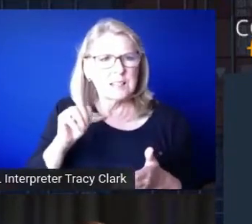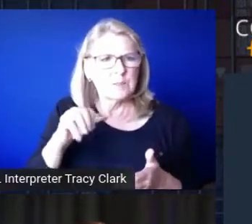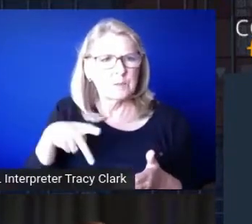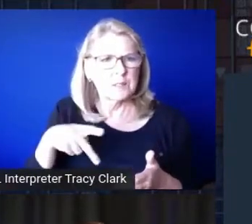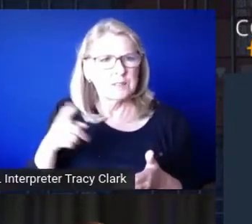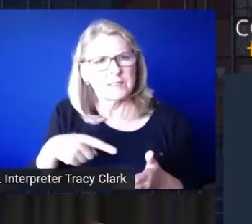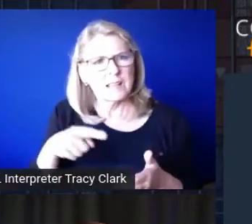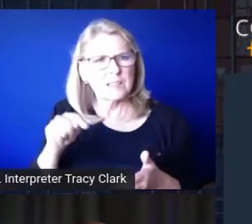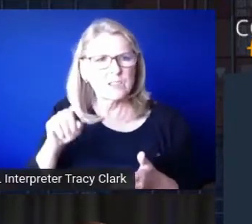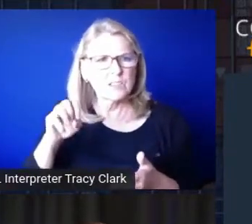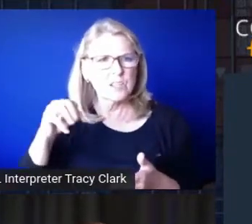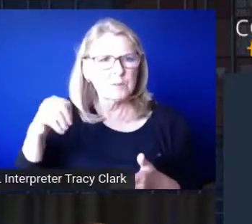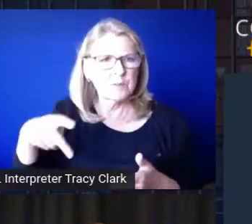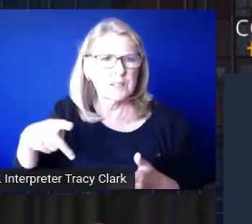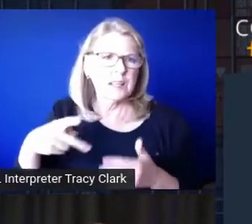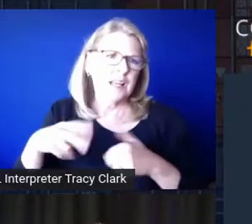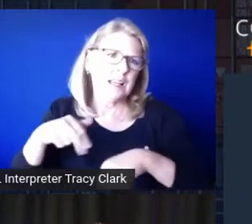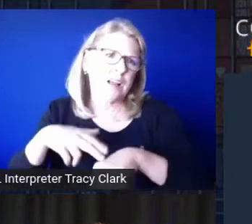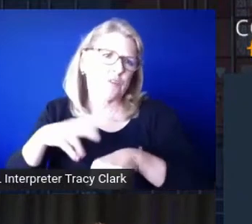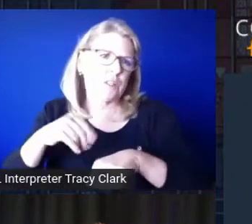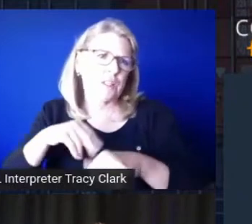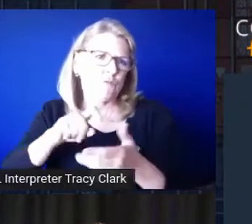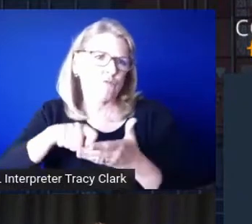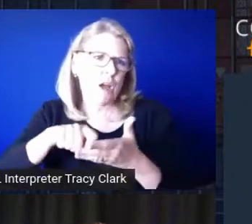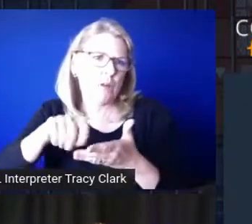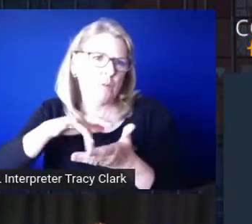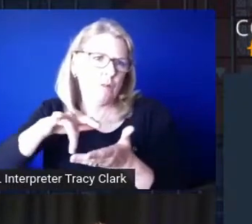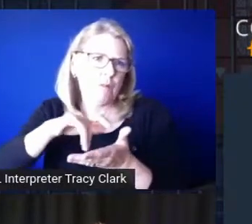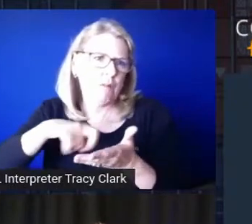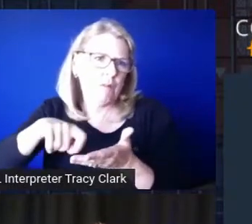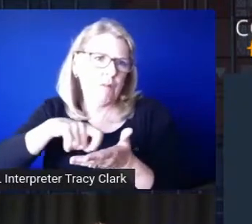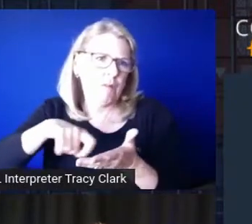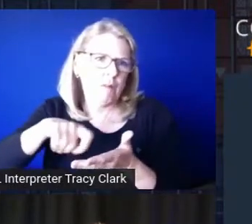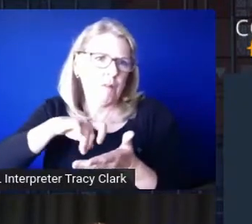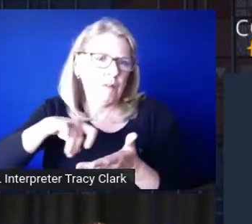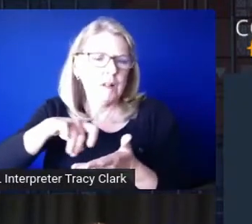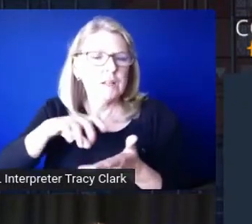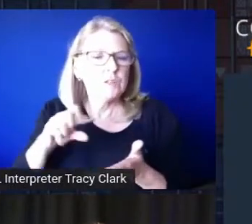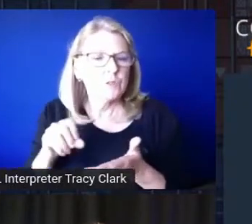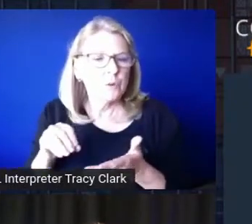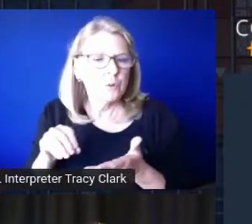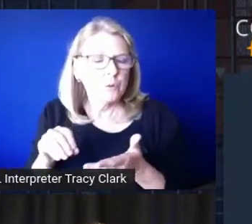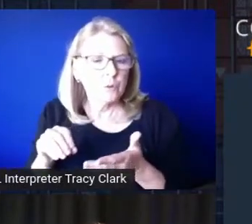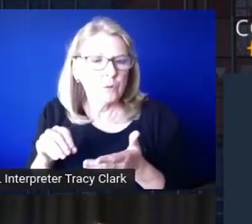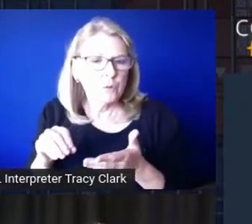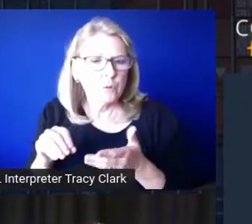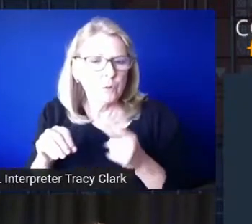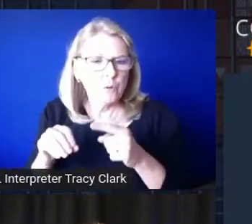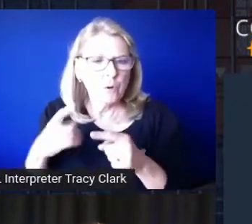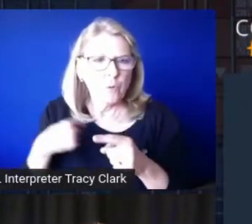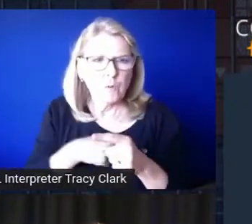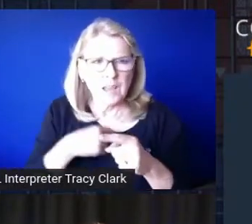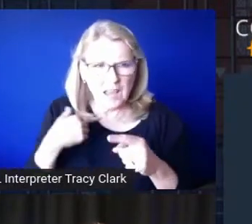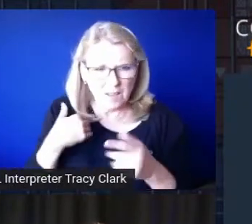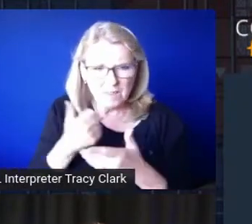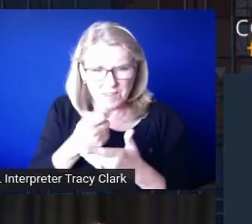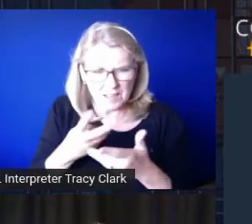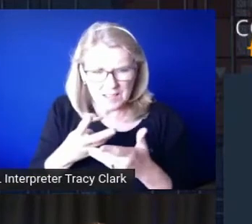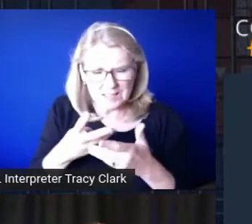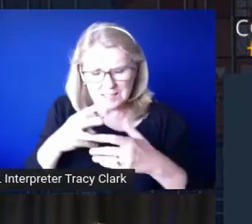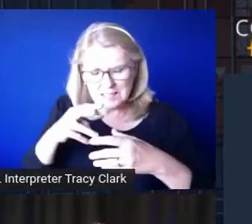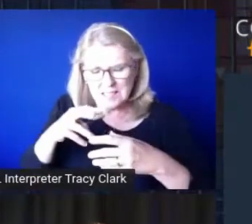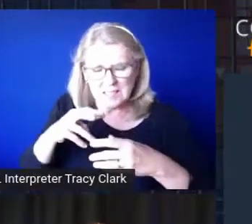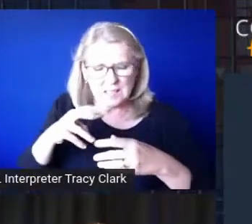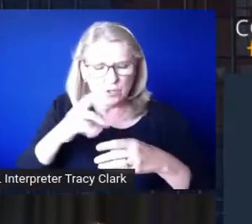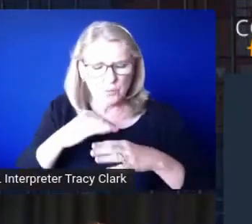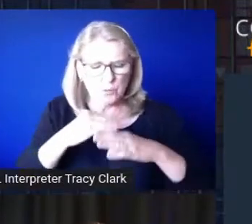to Mikhail's point, we have DM Verity on there. We have a few things in place to prevent certain applications from being able to write to that space that